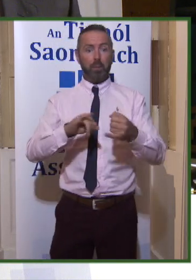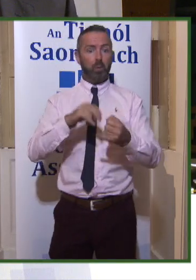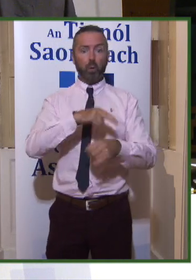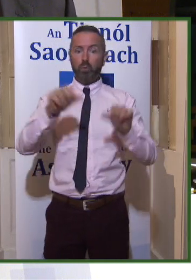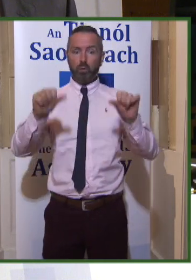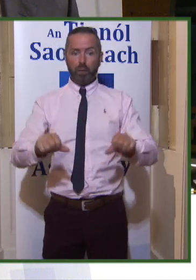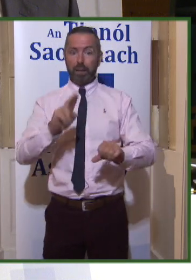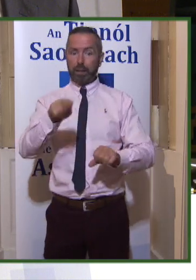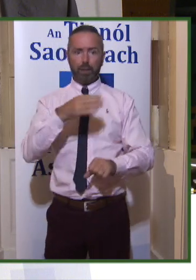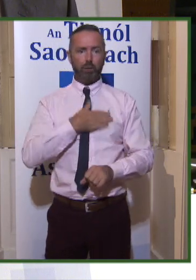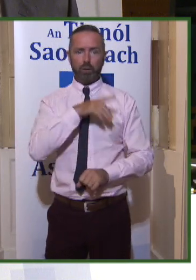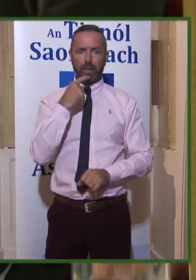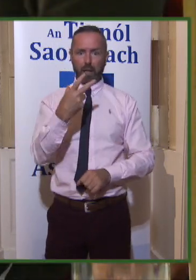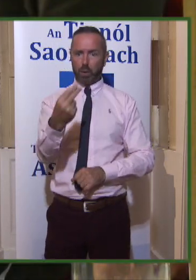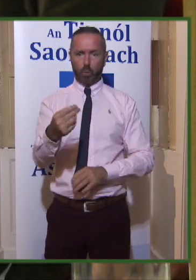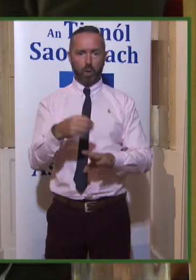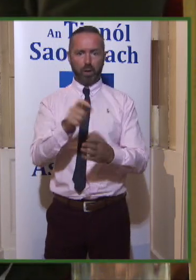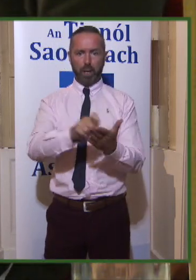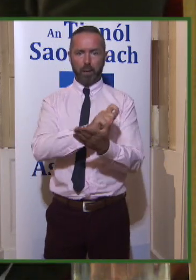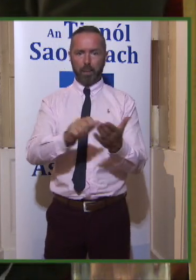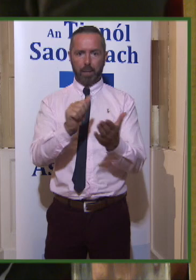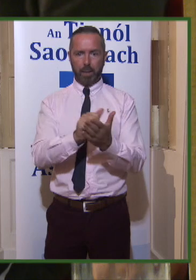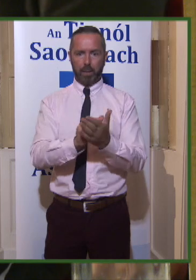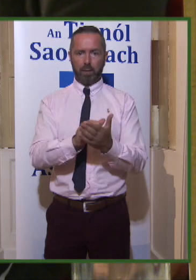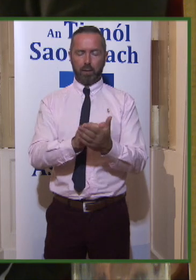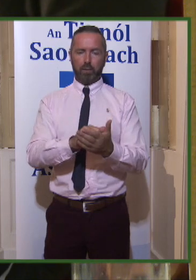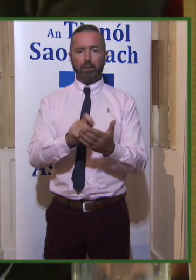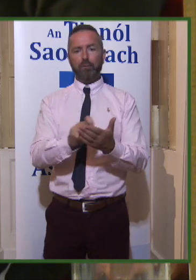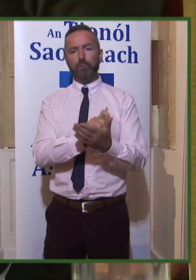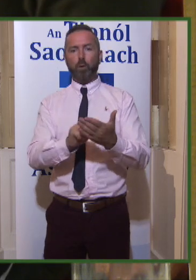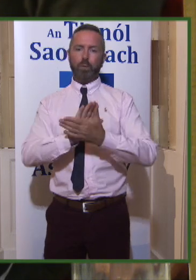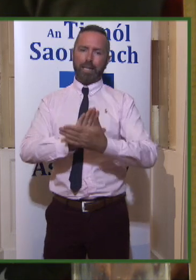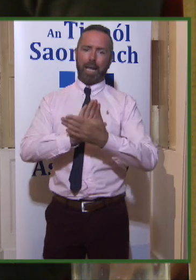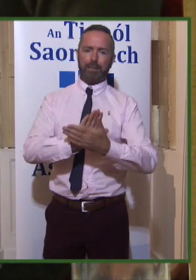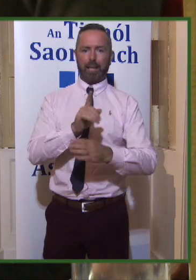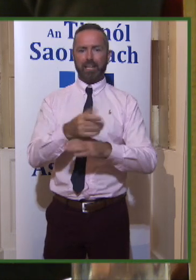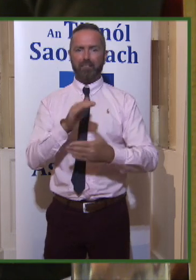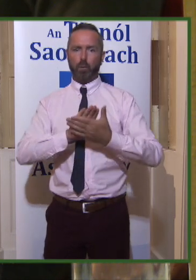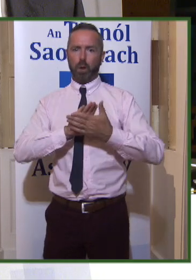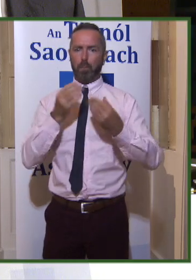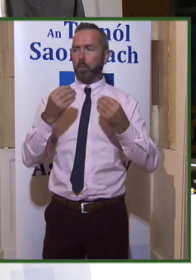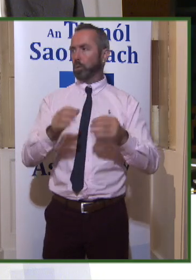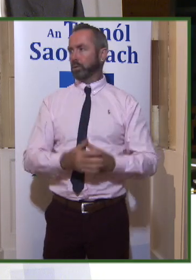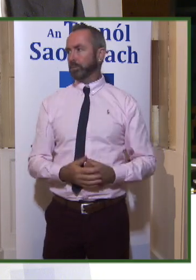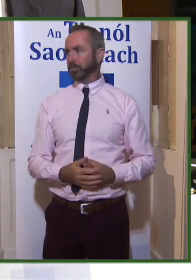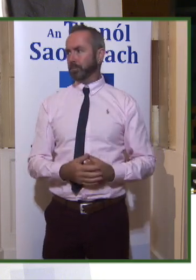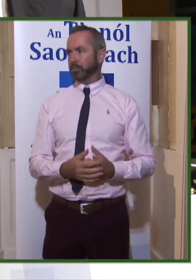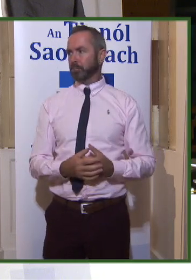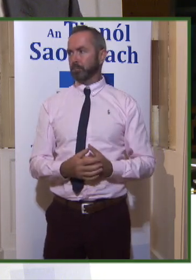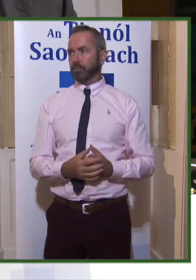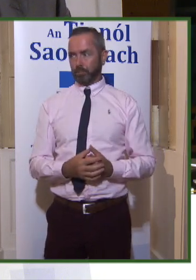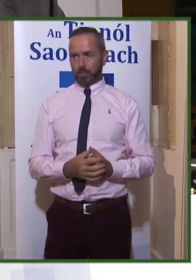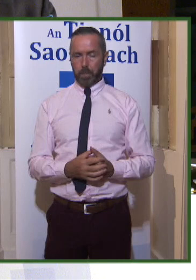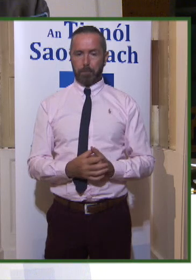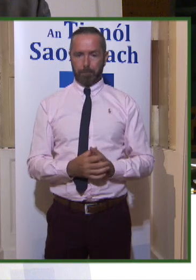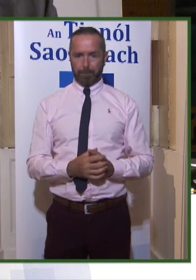say no on the ballot paper as well, to vote against this proposal. So this isn't your only opportunity. So yeah, we'll do that.